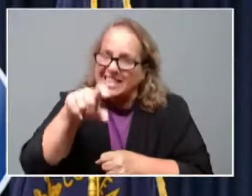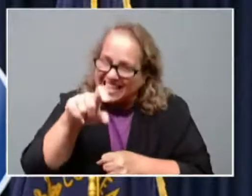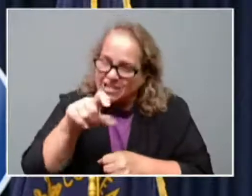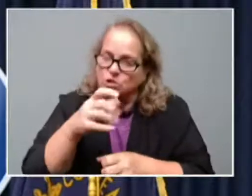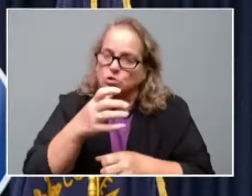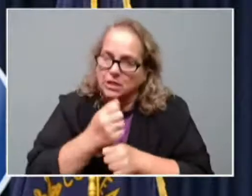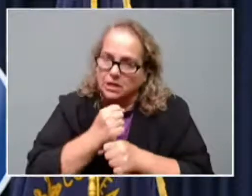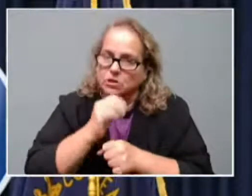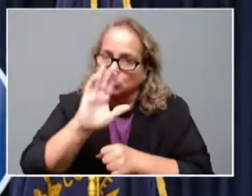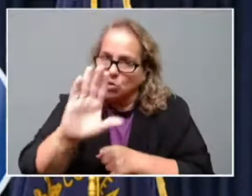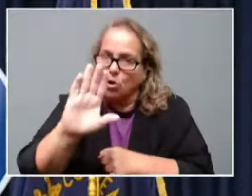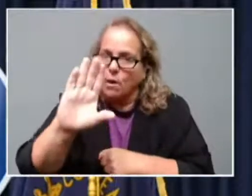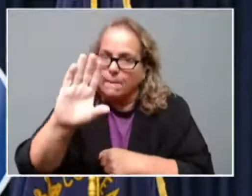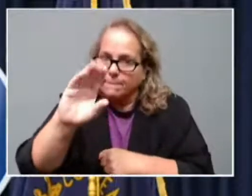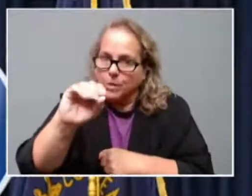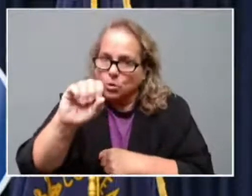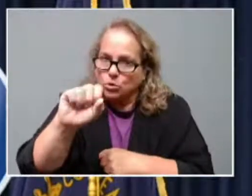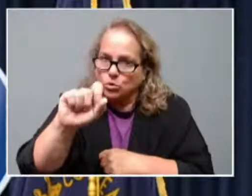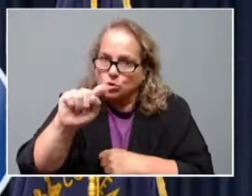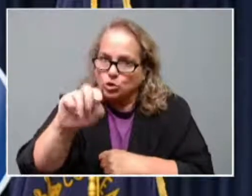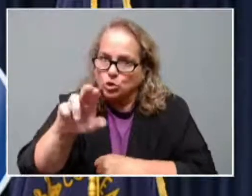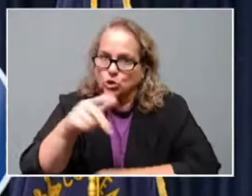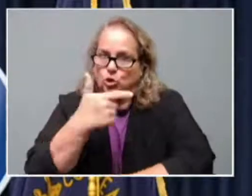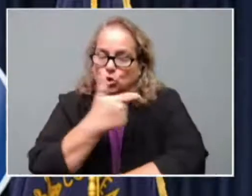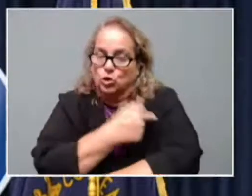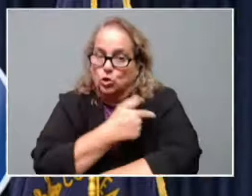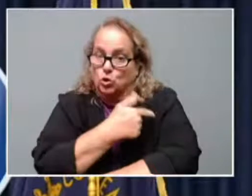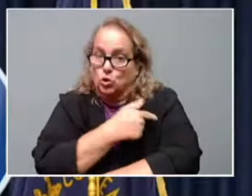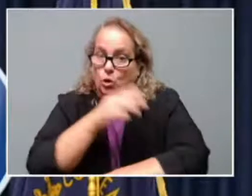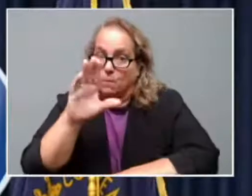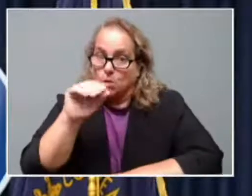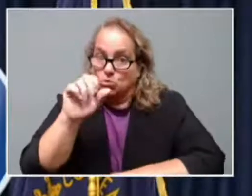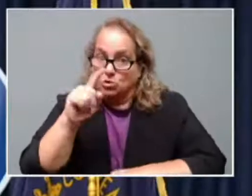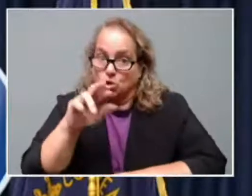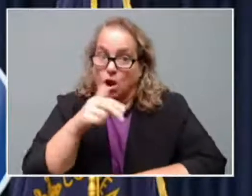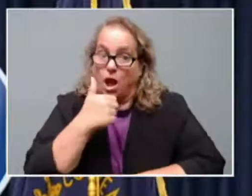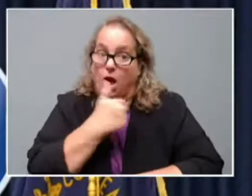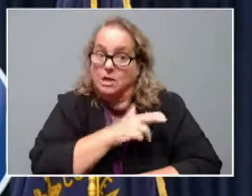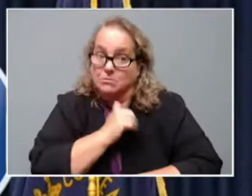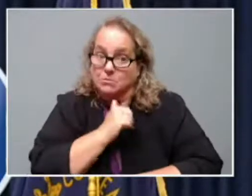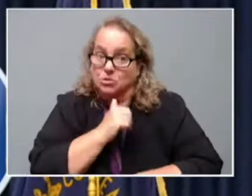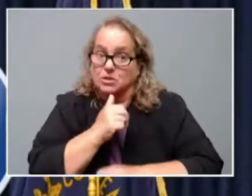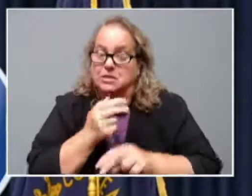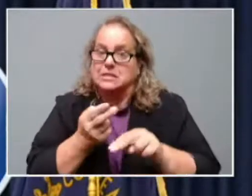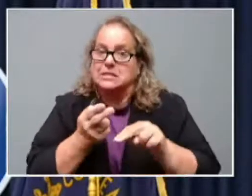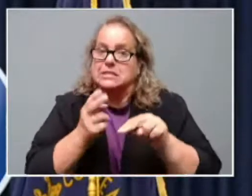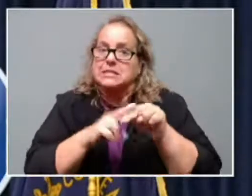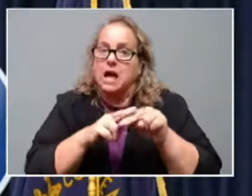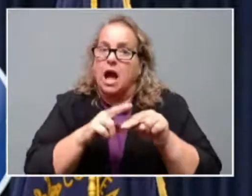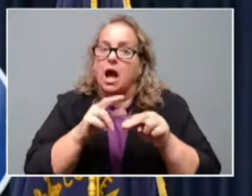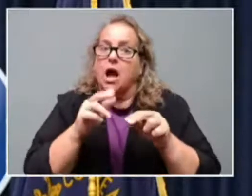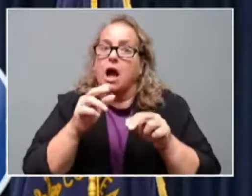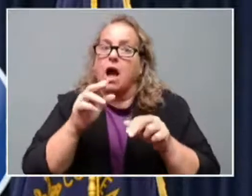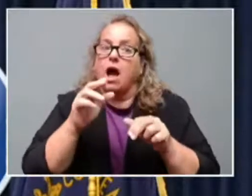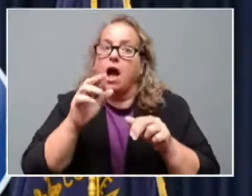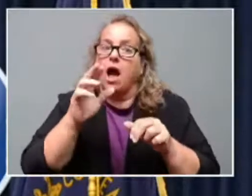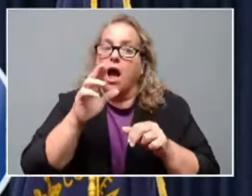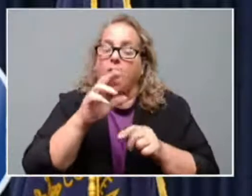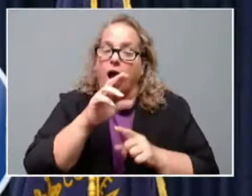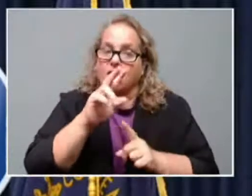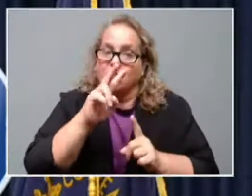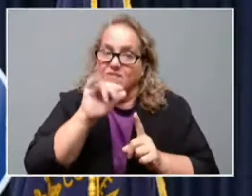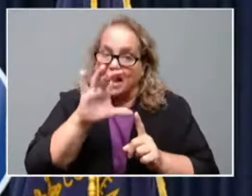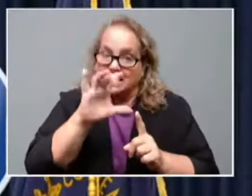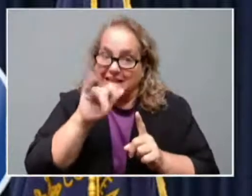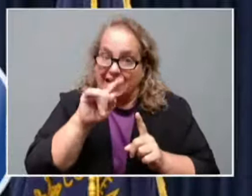are seeing hospitalization among vaccinated people going up month after month after month, which suggests waning immunity. So getting